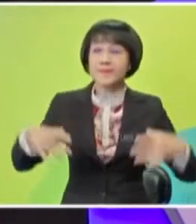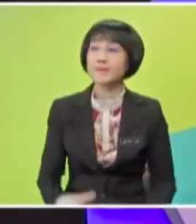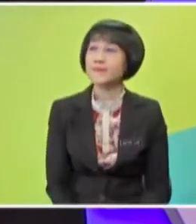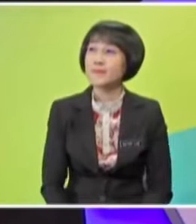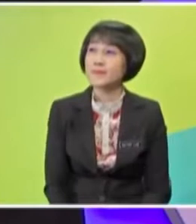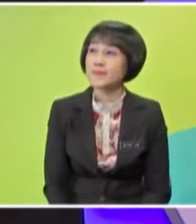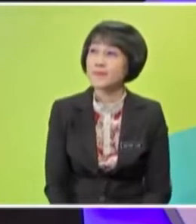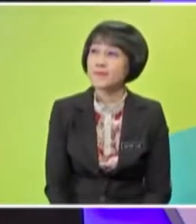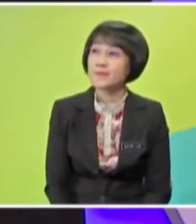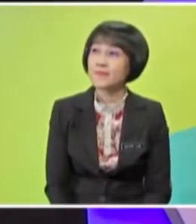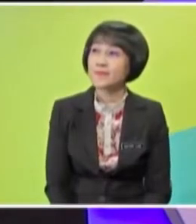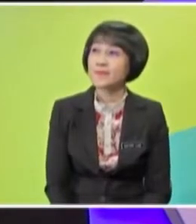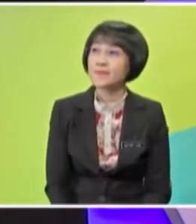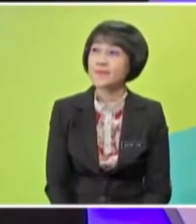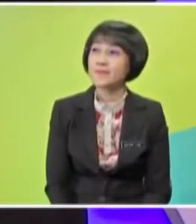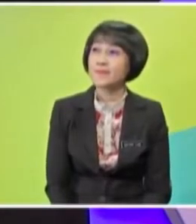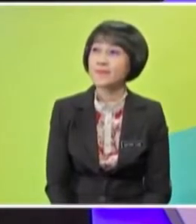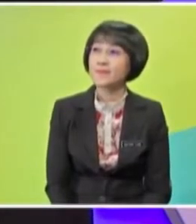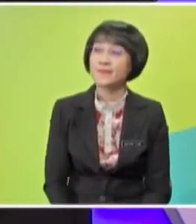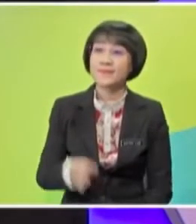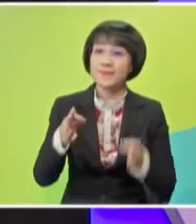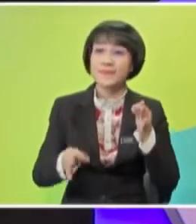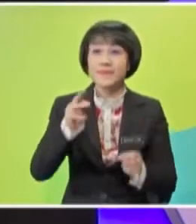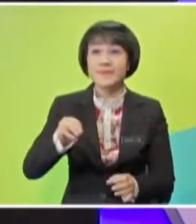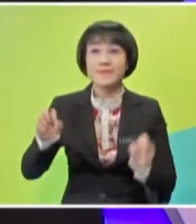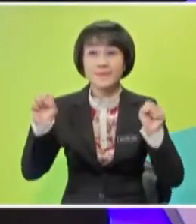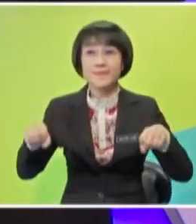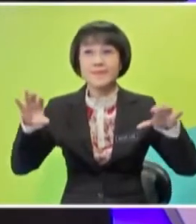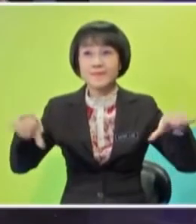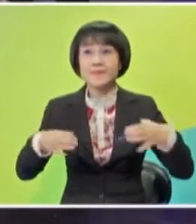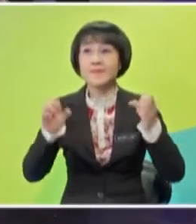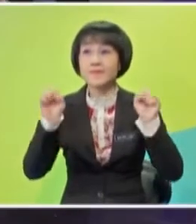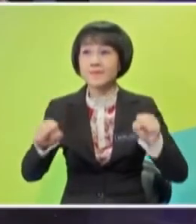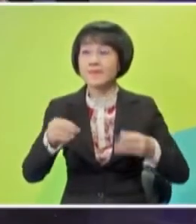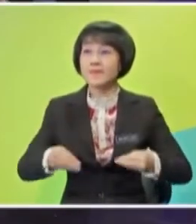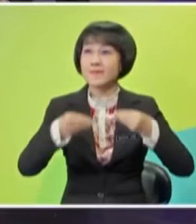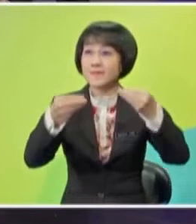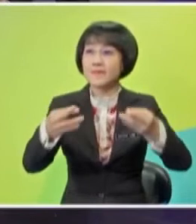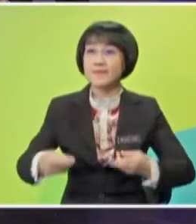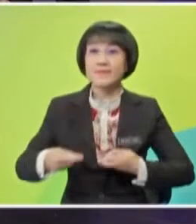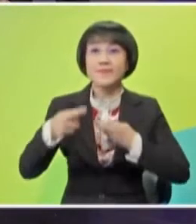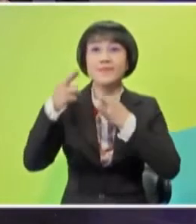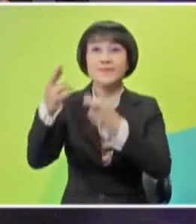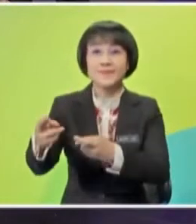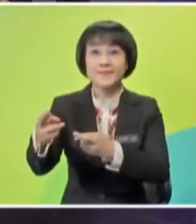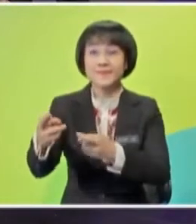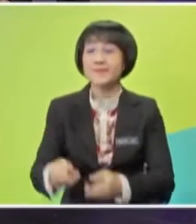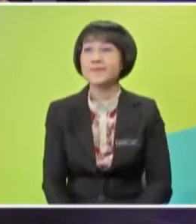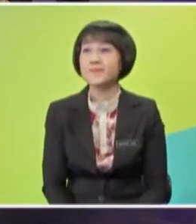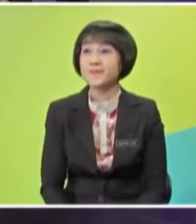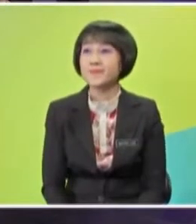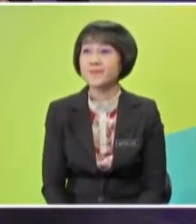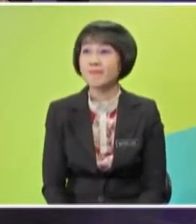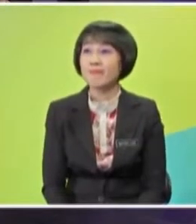they able to do that, we are going to give them a reward, which we already prepared over there. And yes. Sean is going to help me with that.